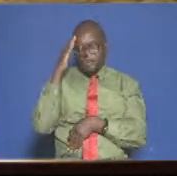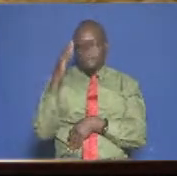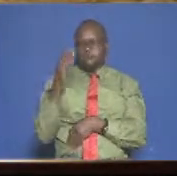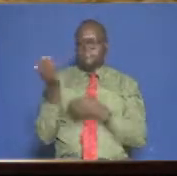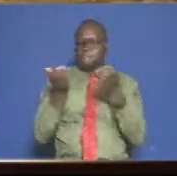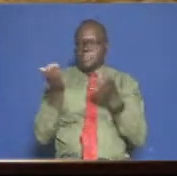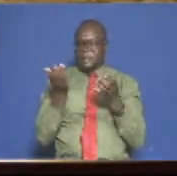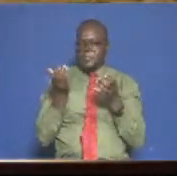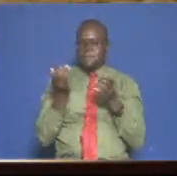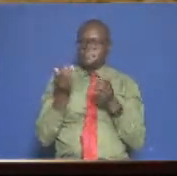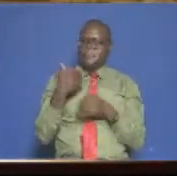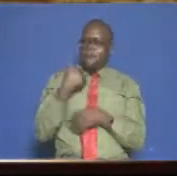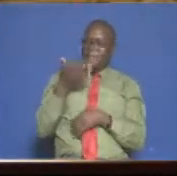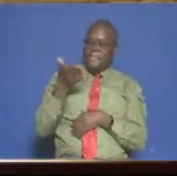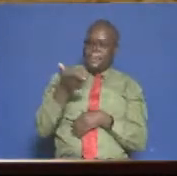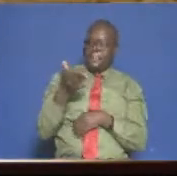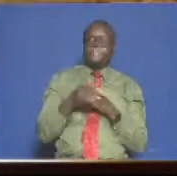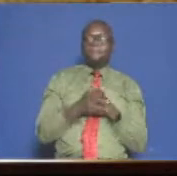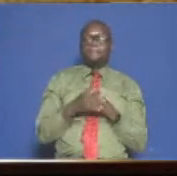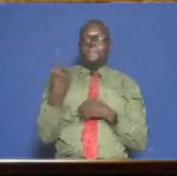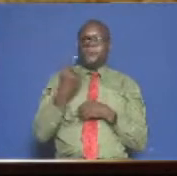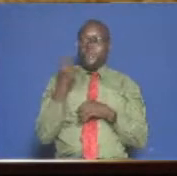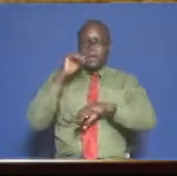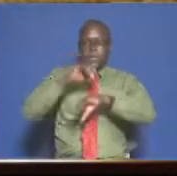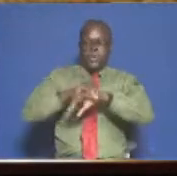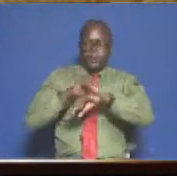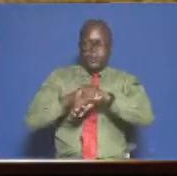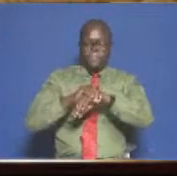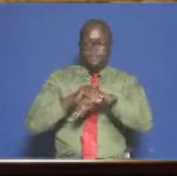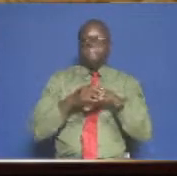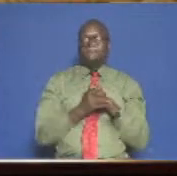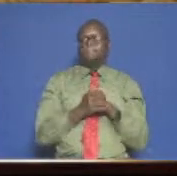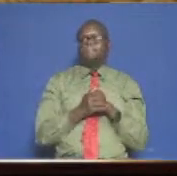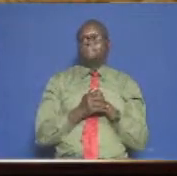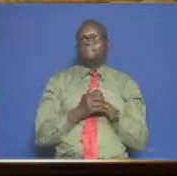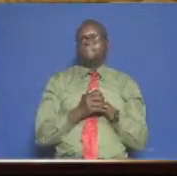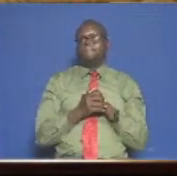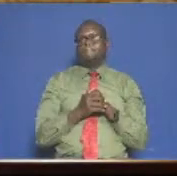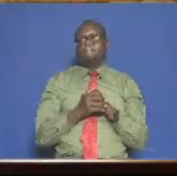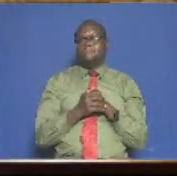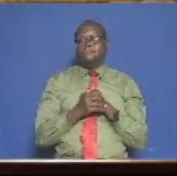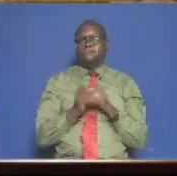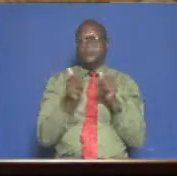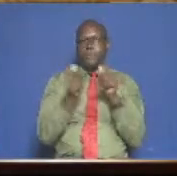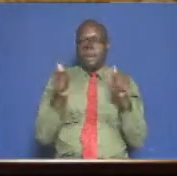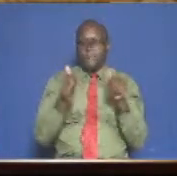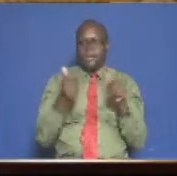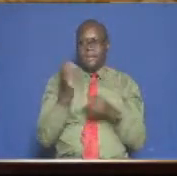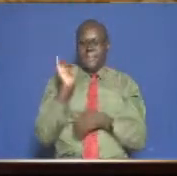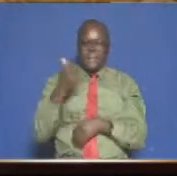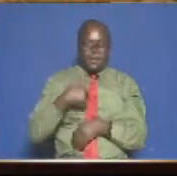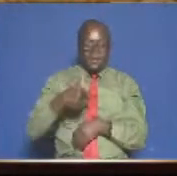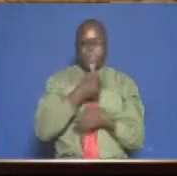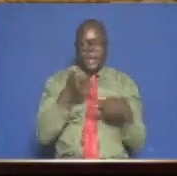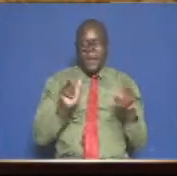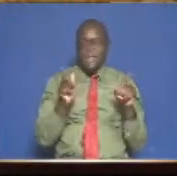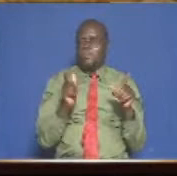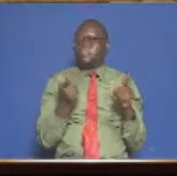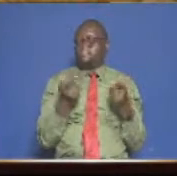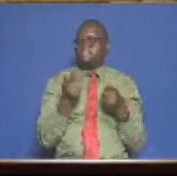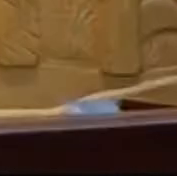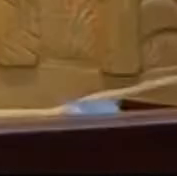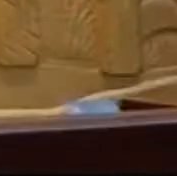that is before us, but I think it's only fair and befitting that we allow as many of